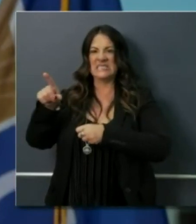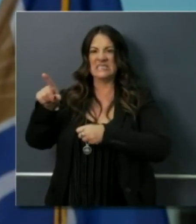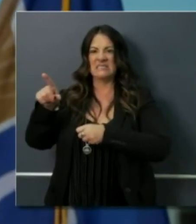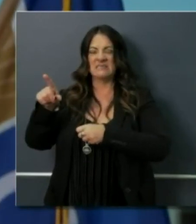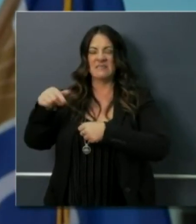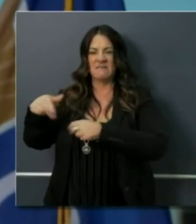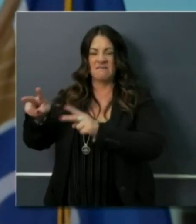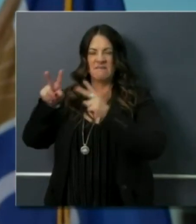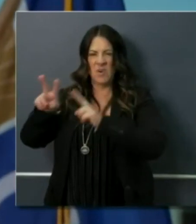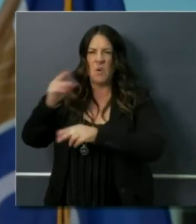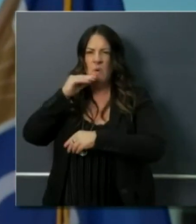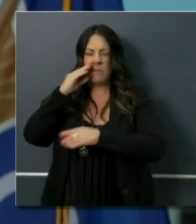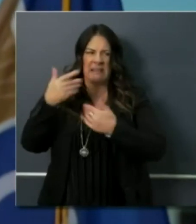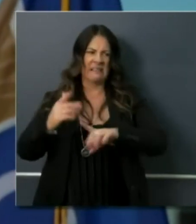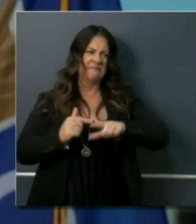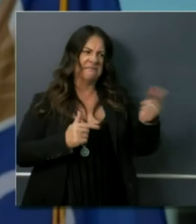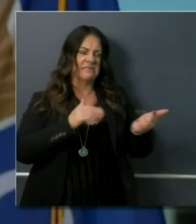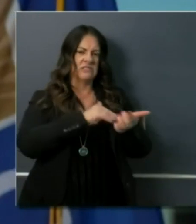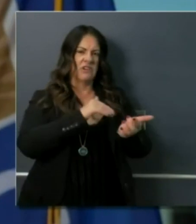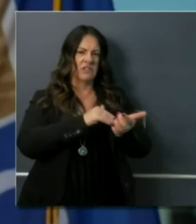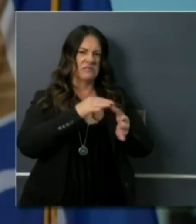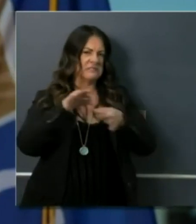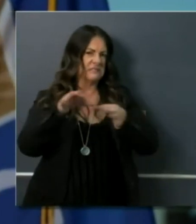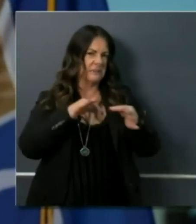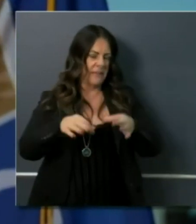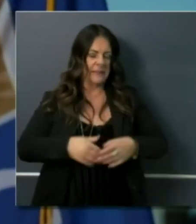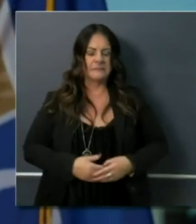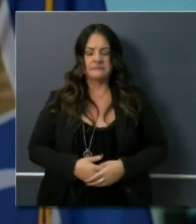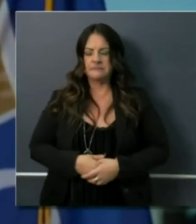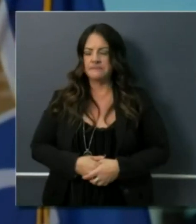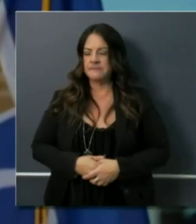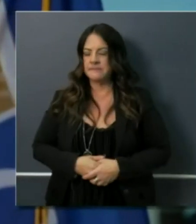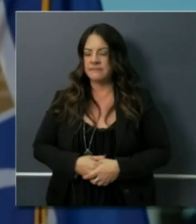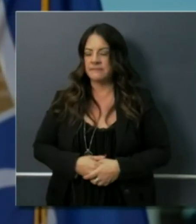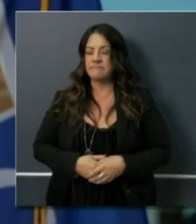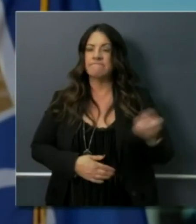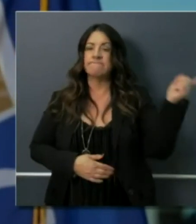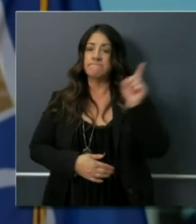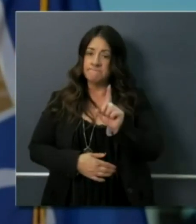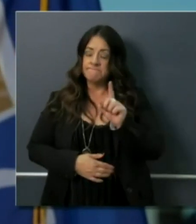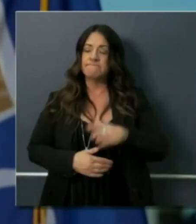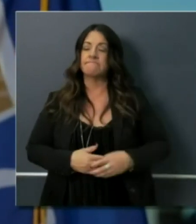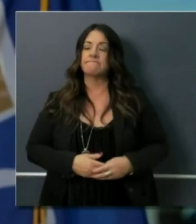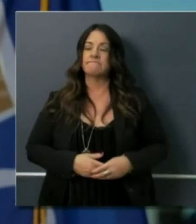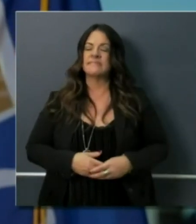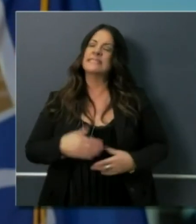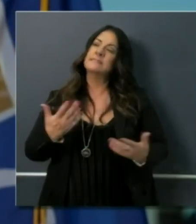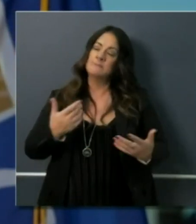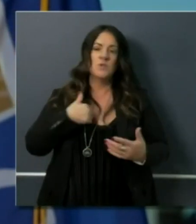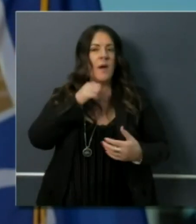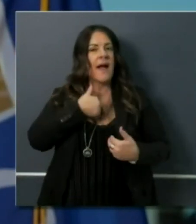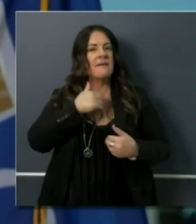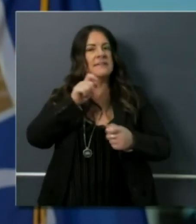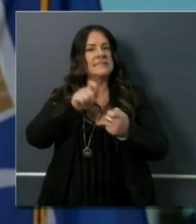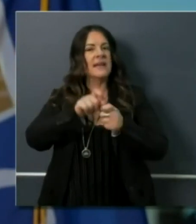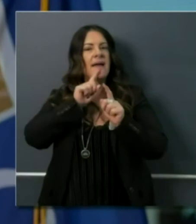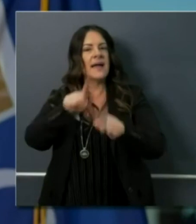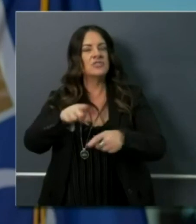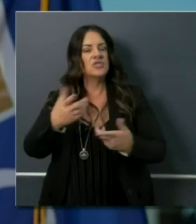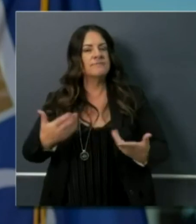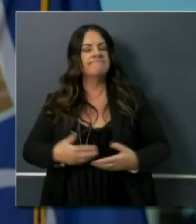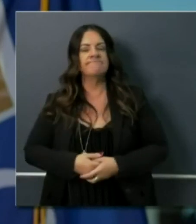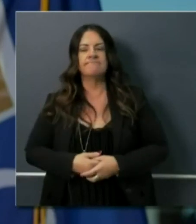So it's a great question, and I think one that we don't have an answer to yet. We are obviously working to make